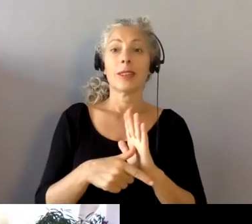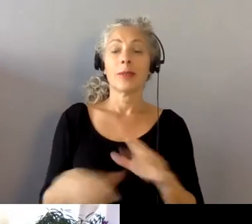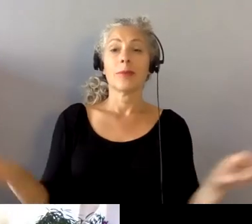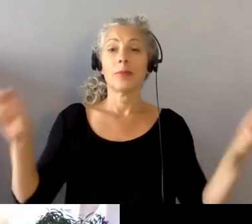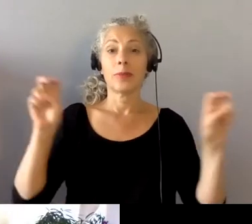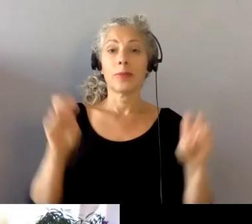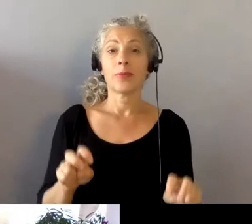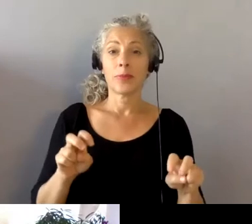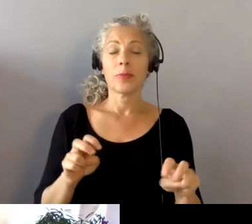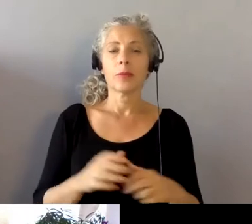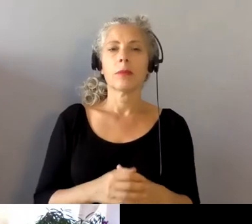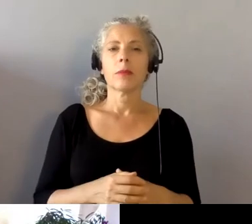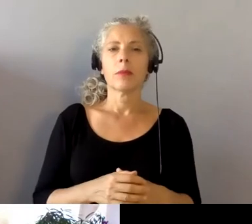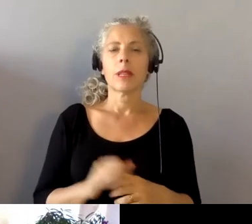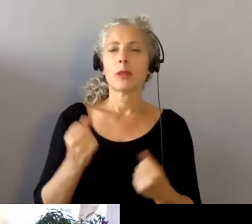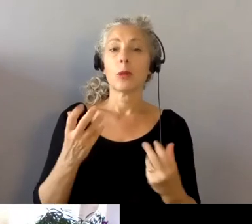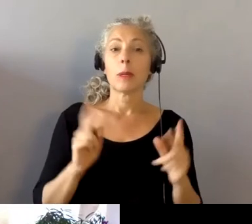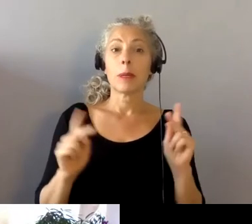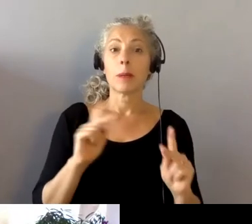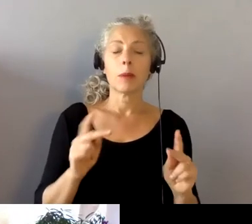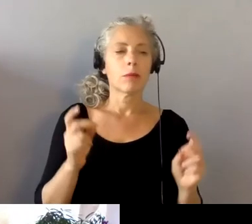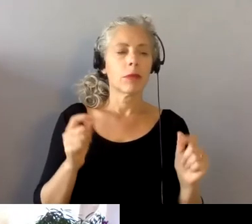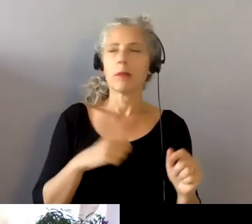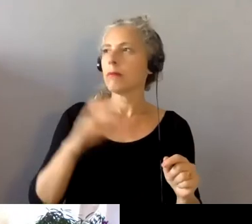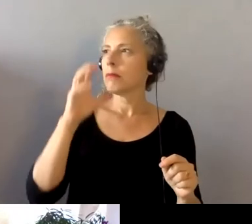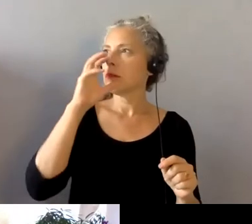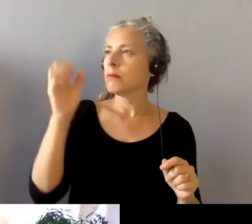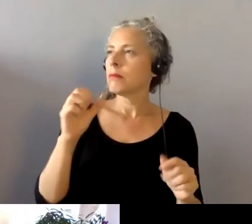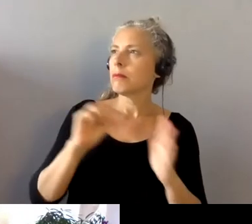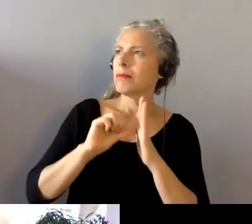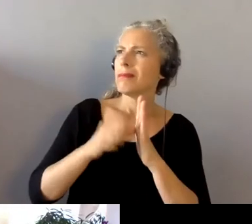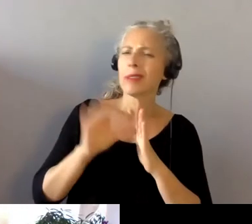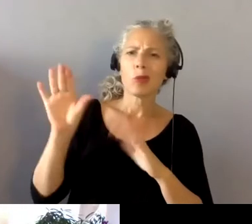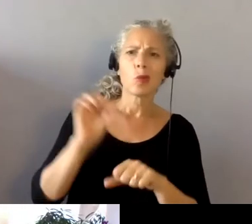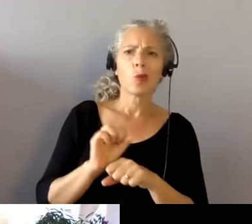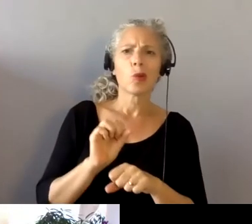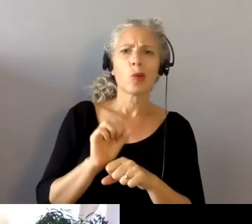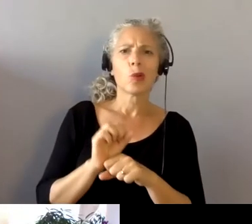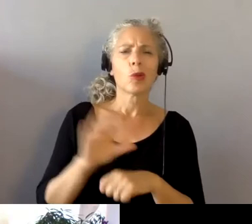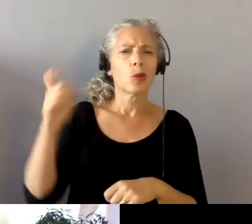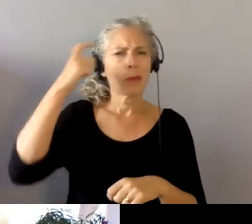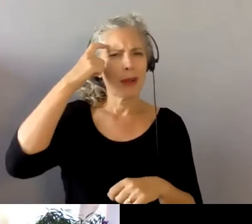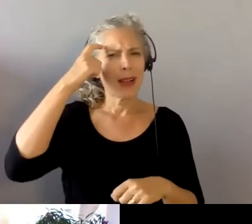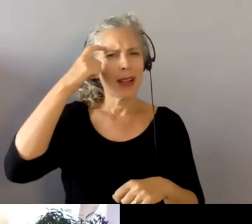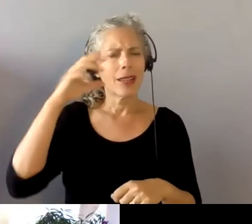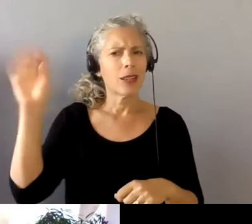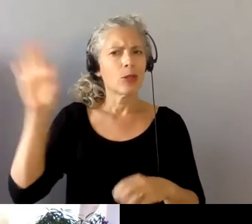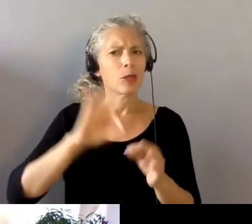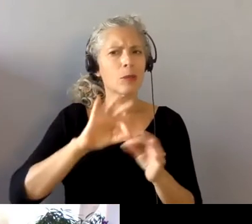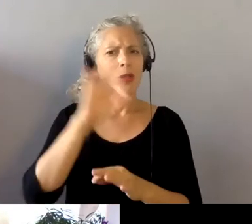And like so many, I was immediately intrigued and impressed by her work, her mind, and her